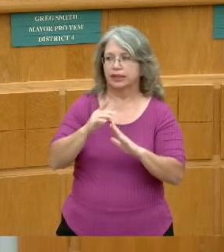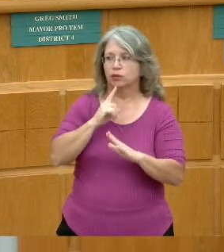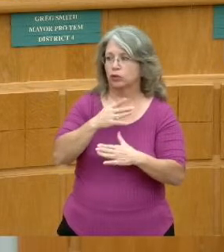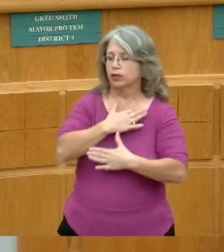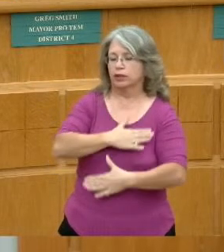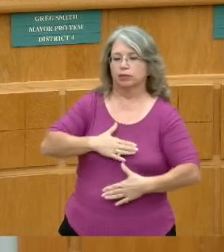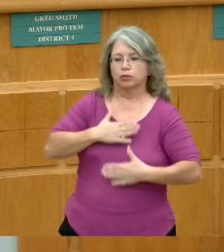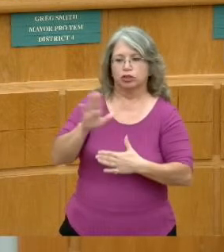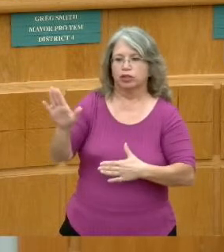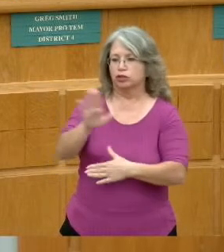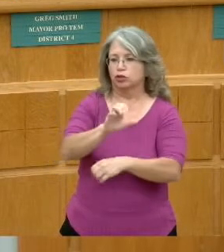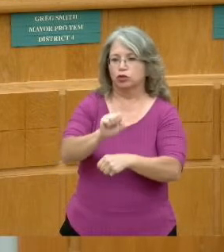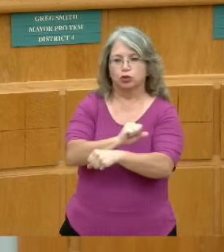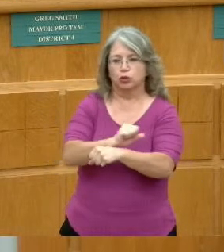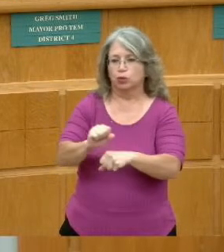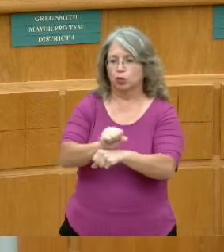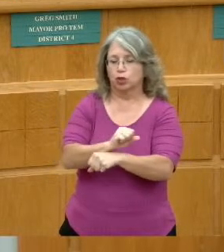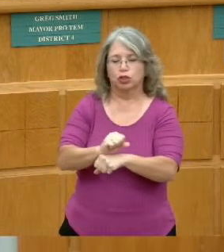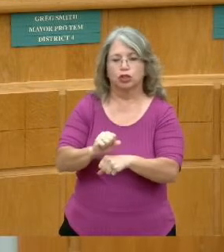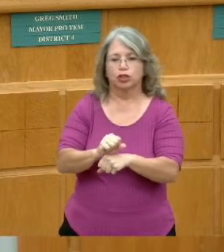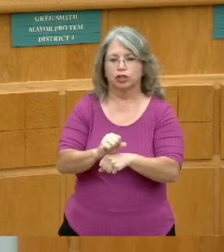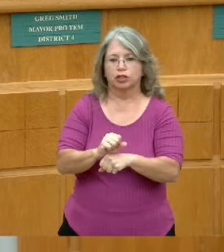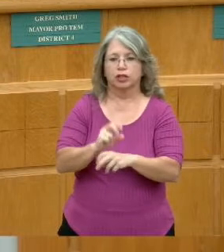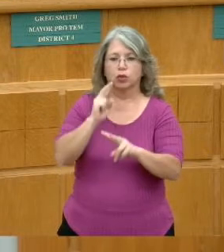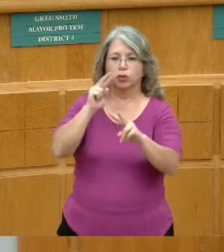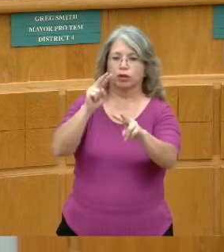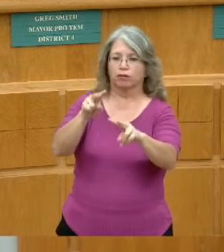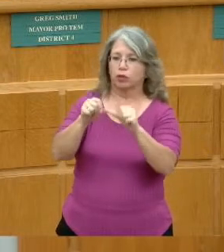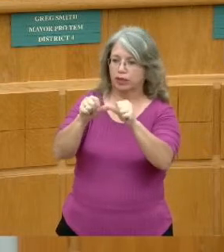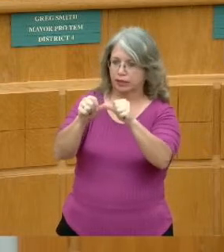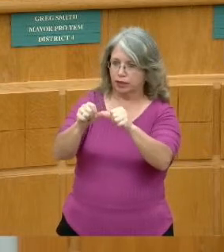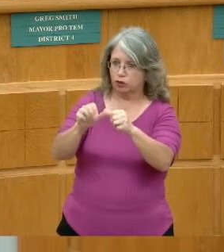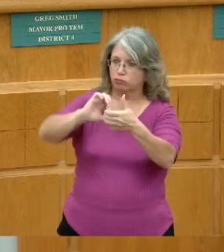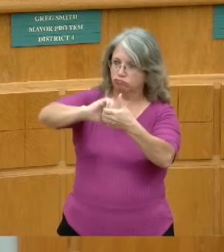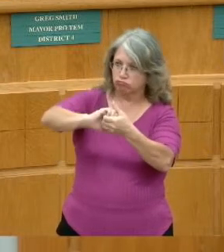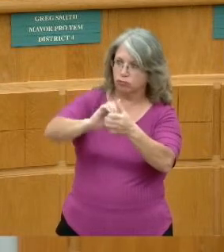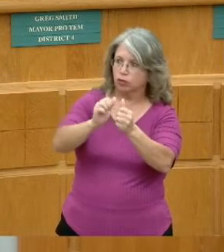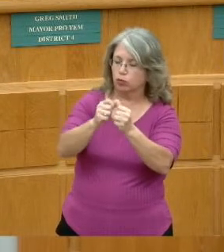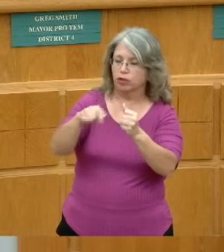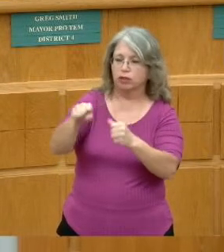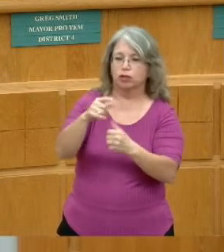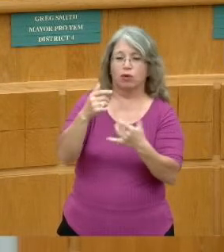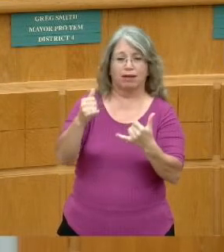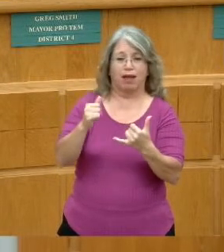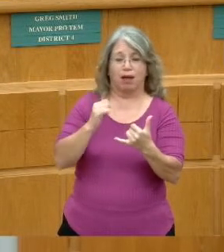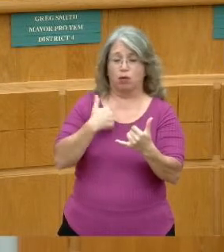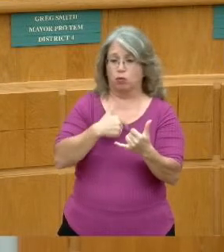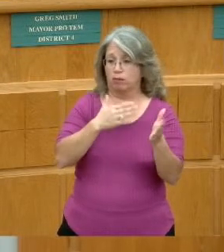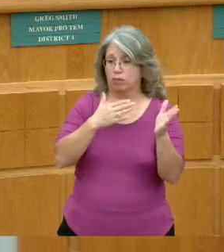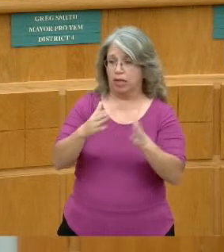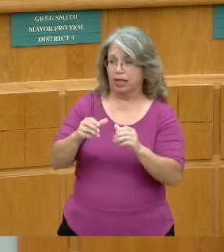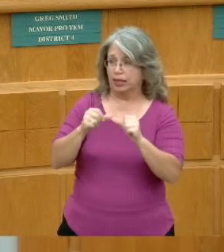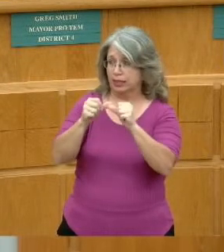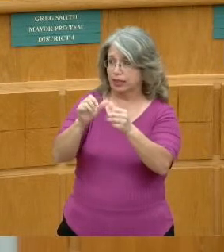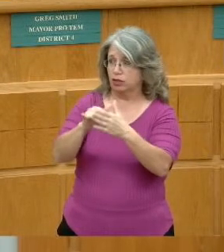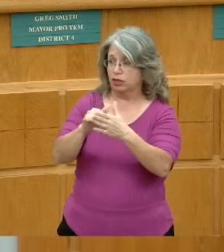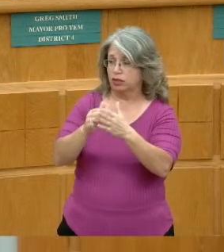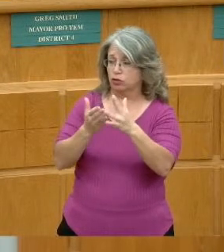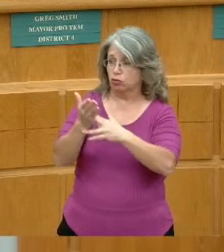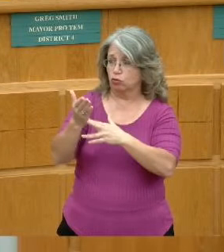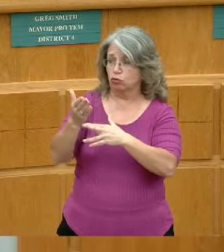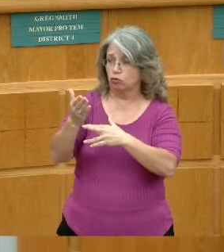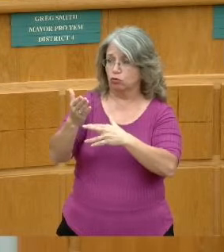appreciative of the work TAM-UCC has done, and we look forward to continuing to work with you. Right now, the plan is through the fall, through winter, actually through